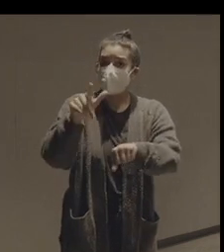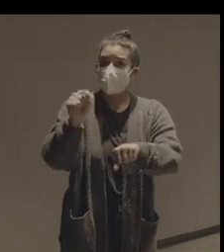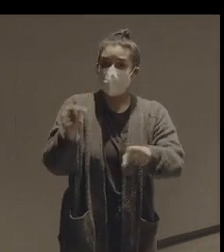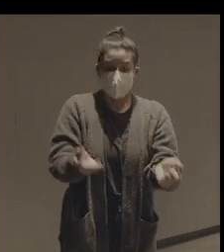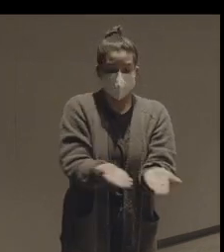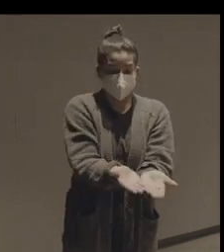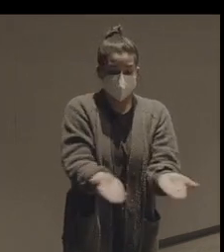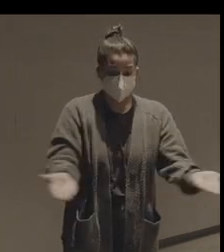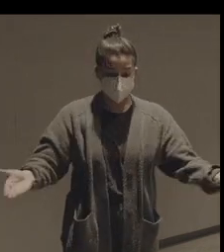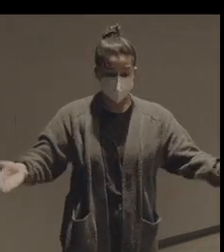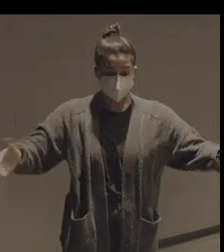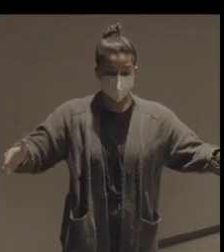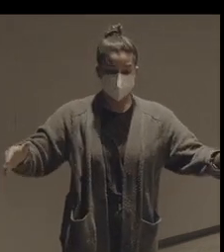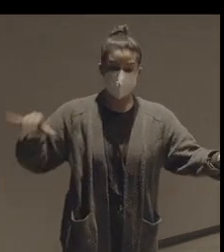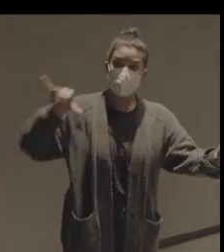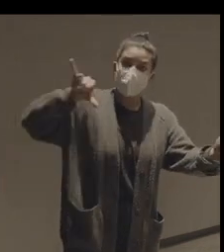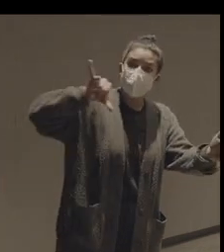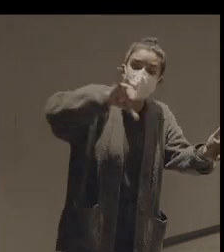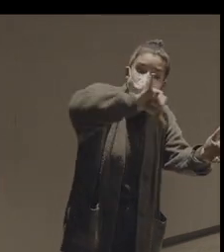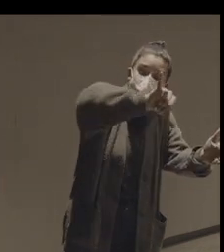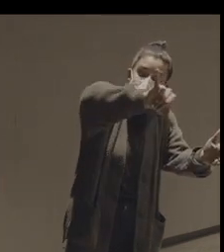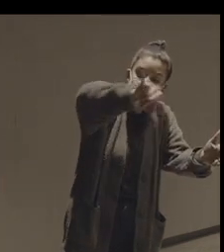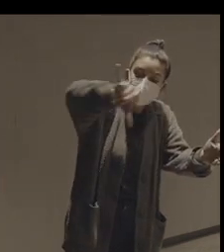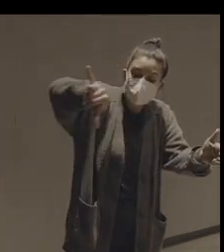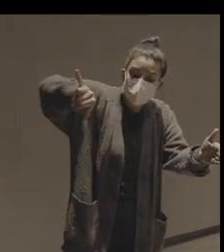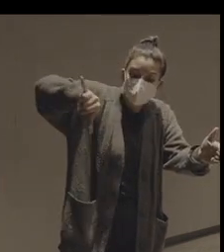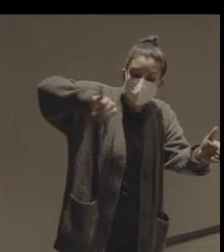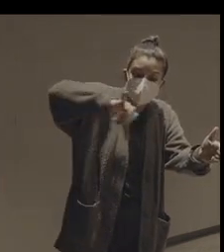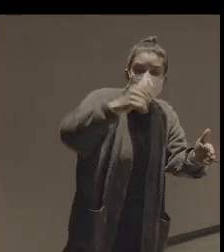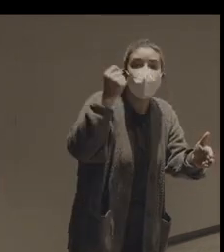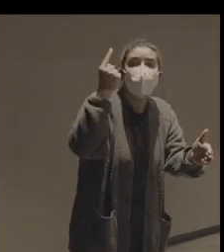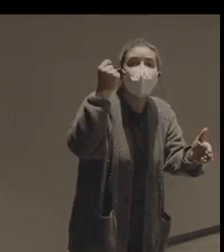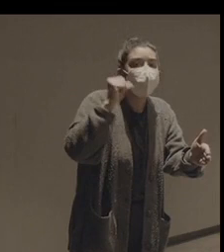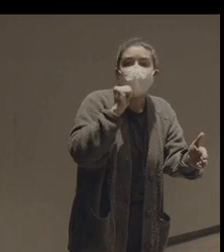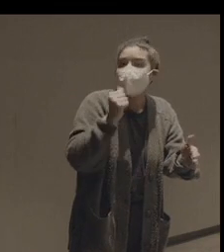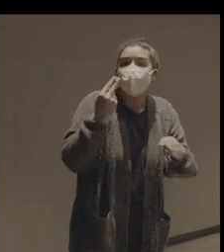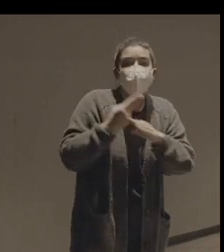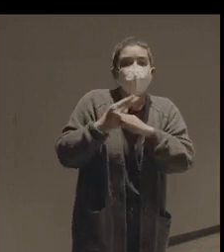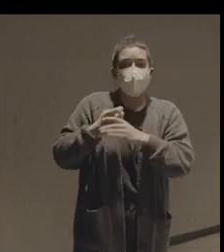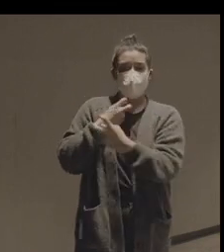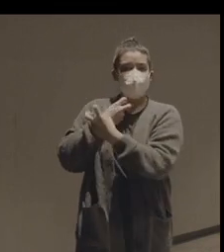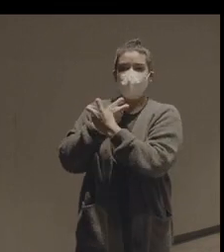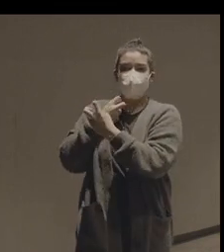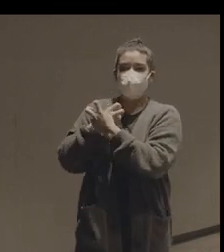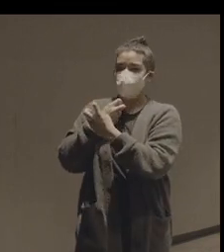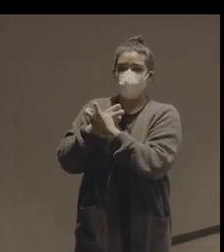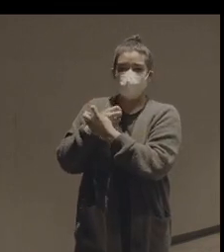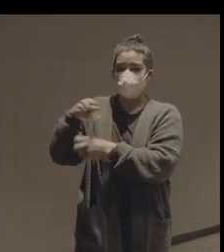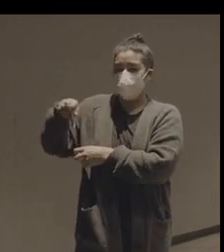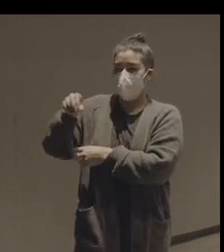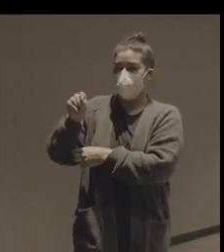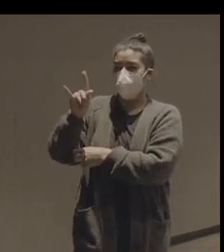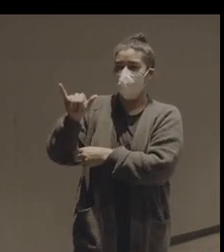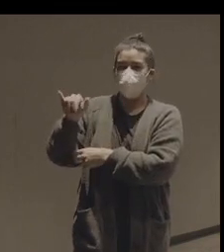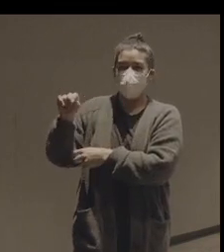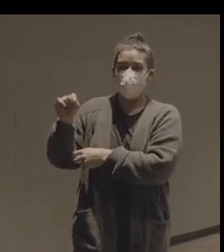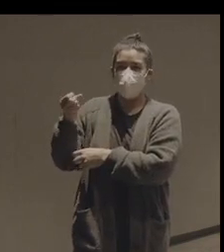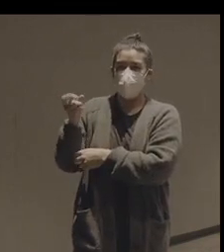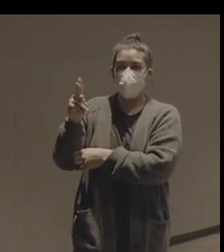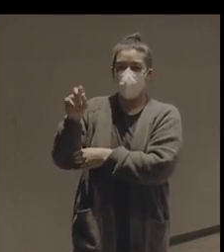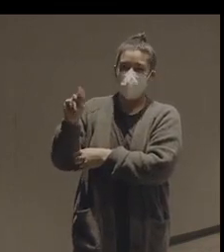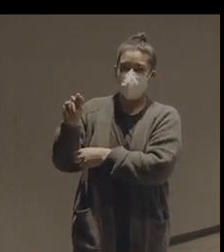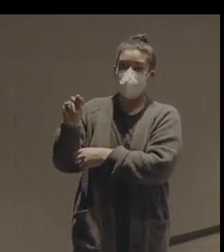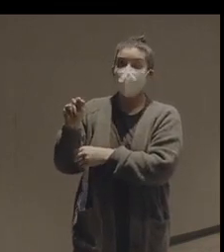color, utilizing a less toxic and more stable epoxy resin. They're shown with